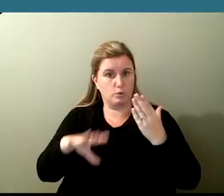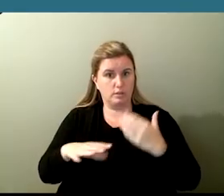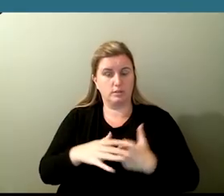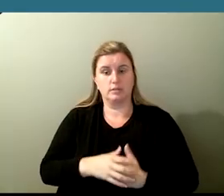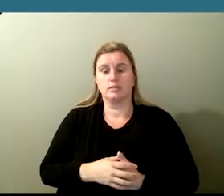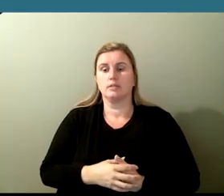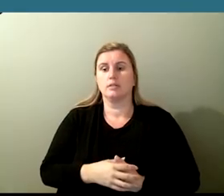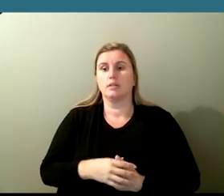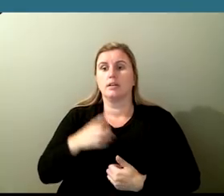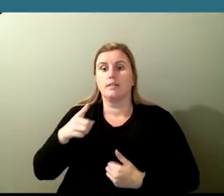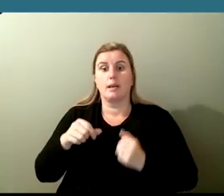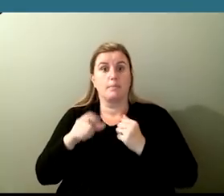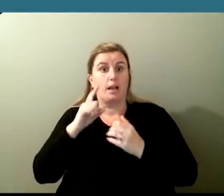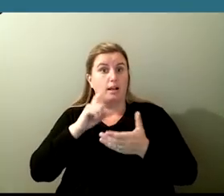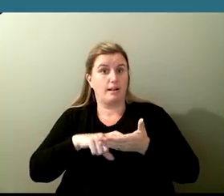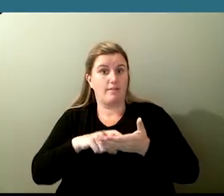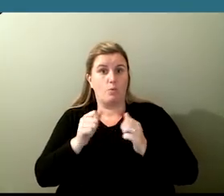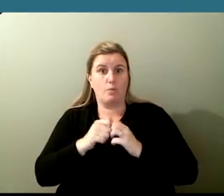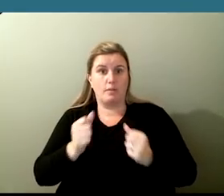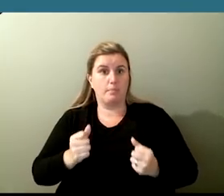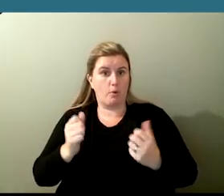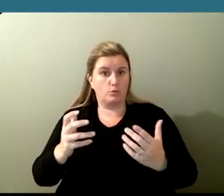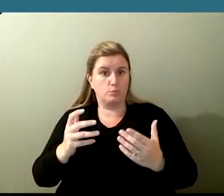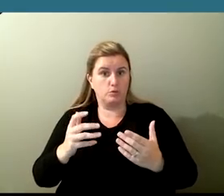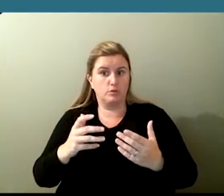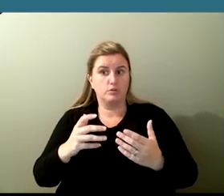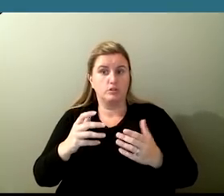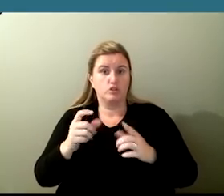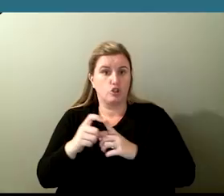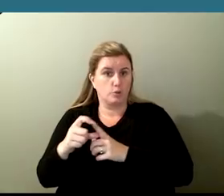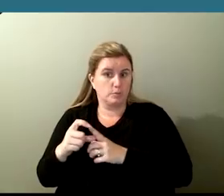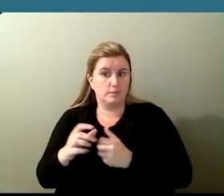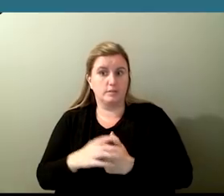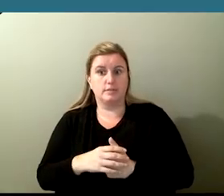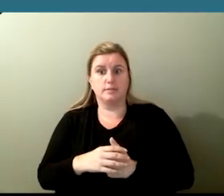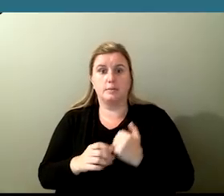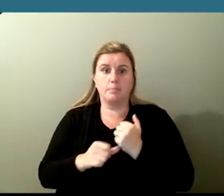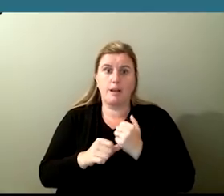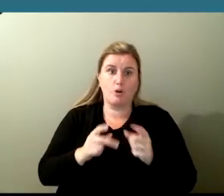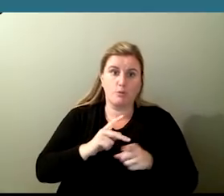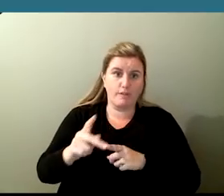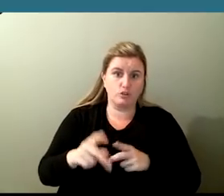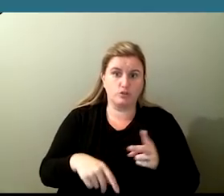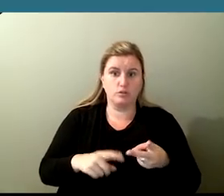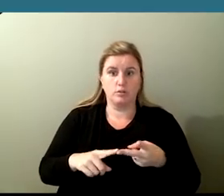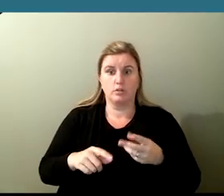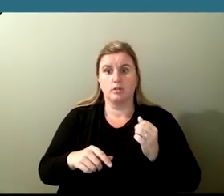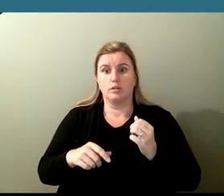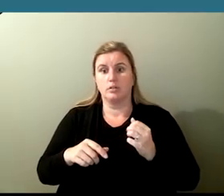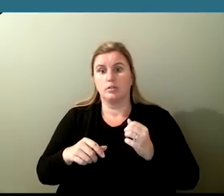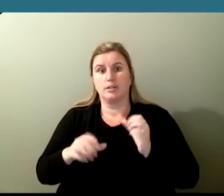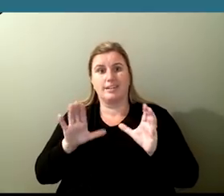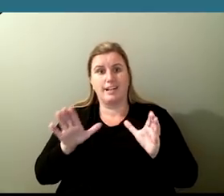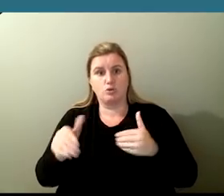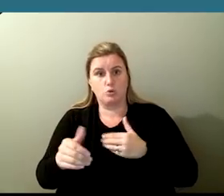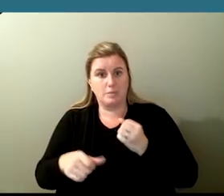Paraeducators have been identified with multiple terms, such as paraprofessionals,